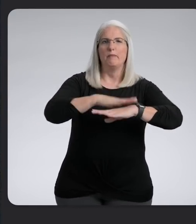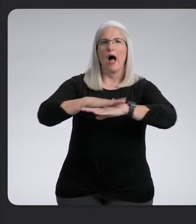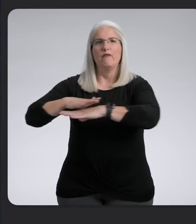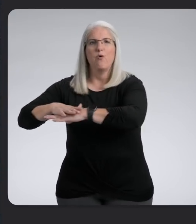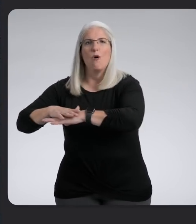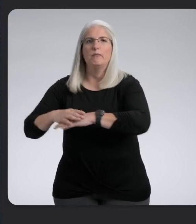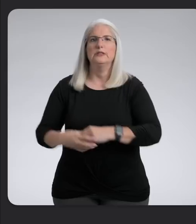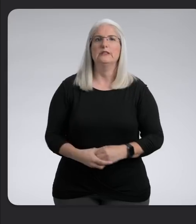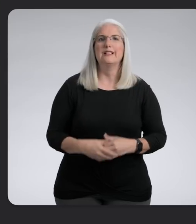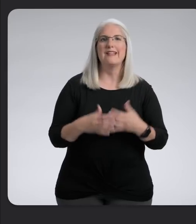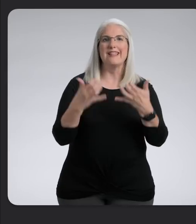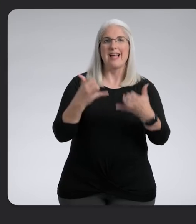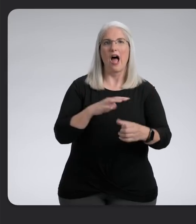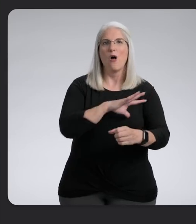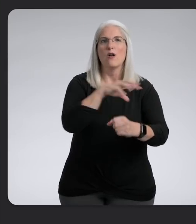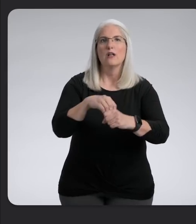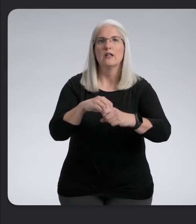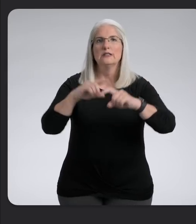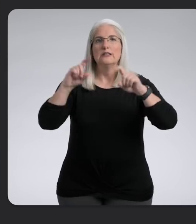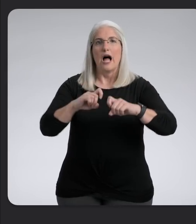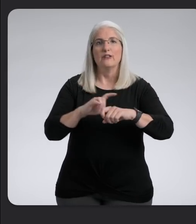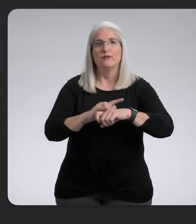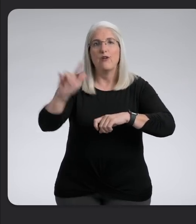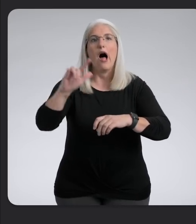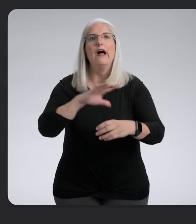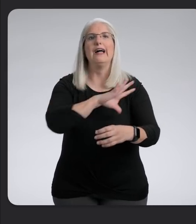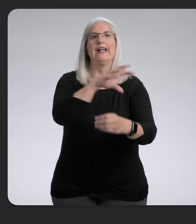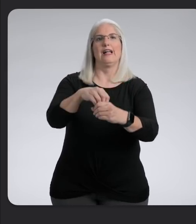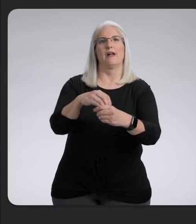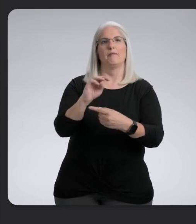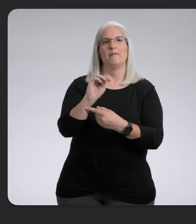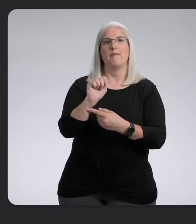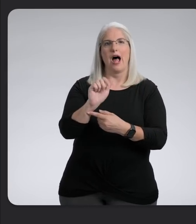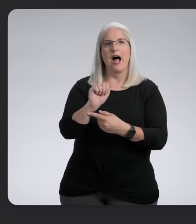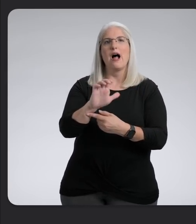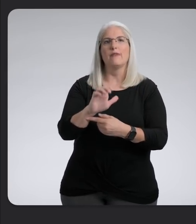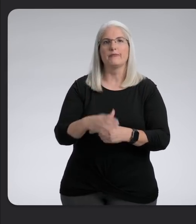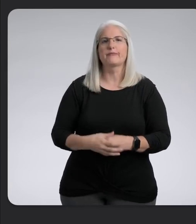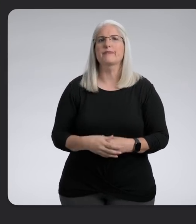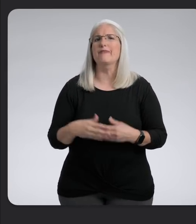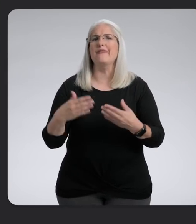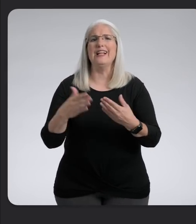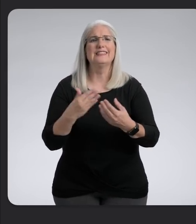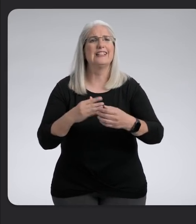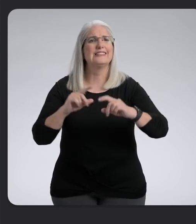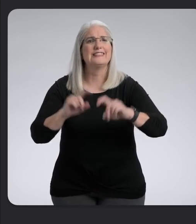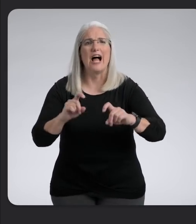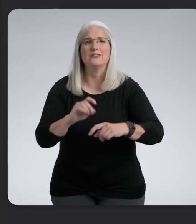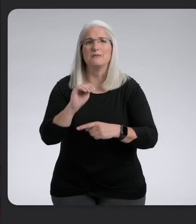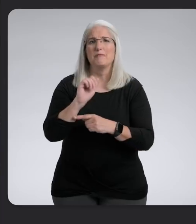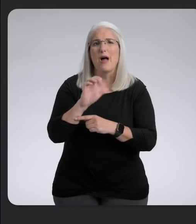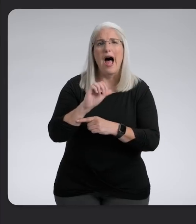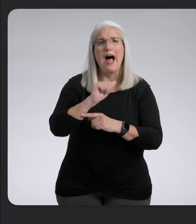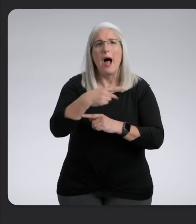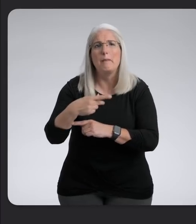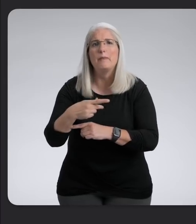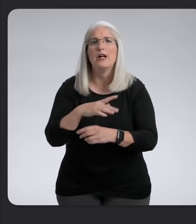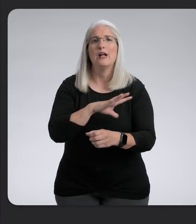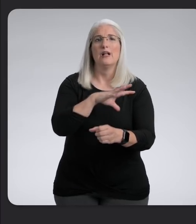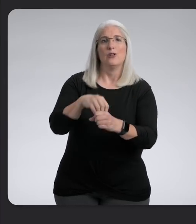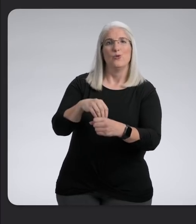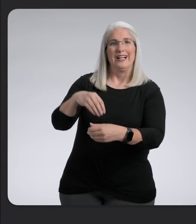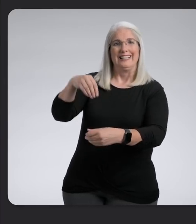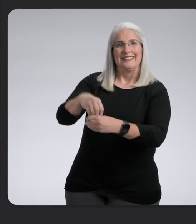Mac. So you can use TestFlight to easily test your Mac apps, including features like in-app purchases. Xcode Cloud